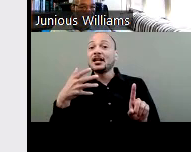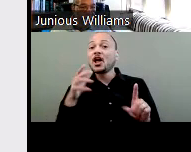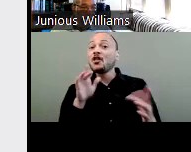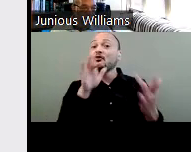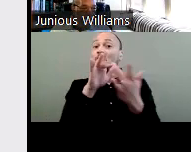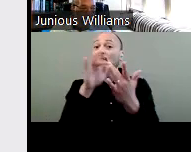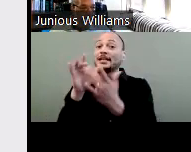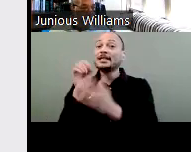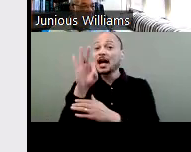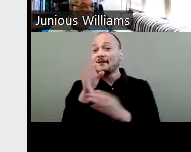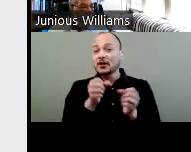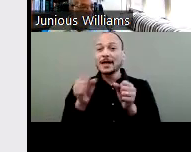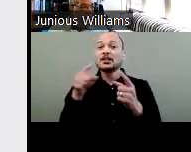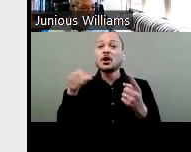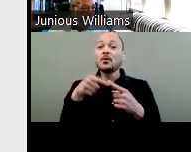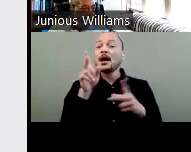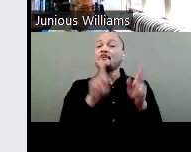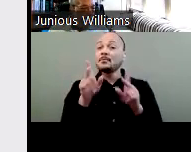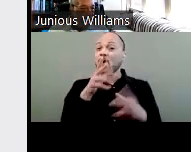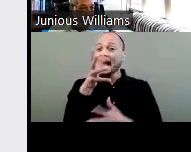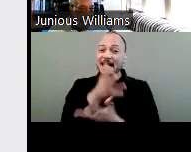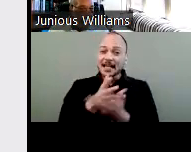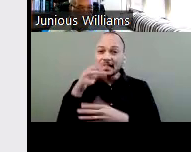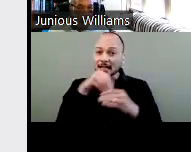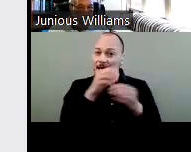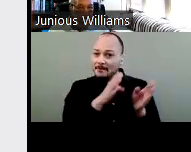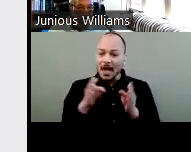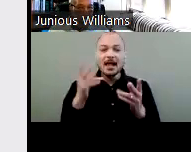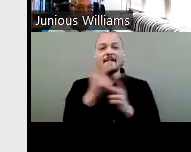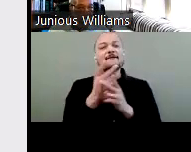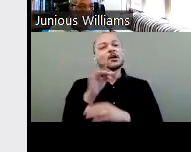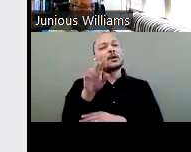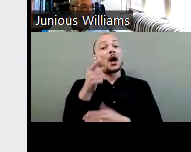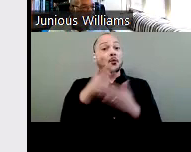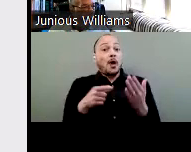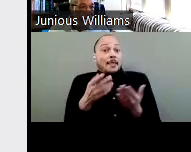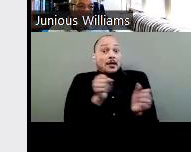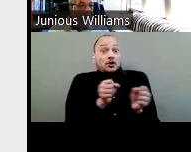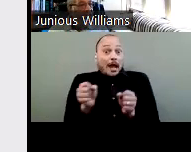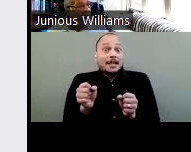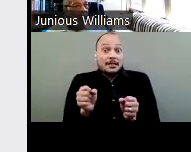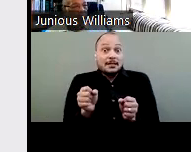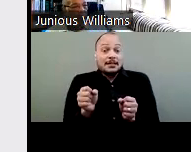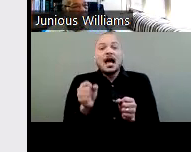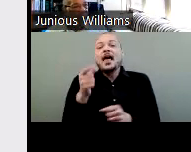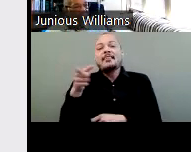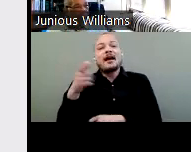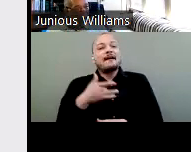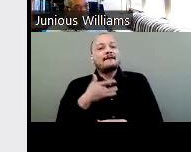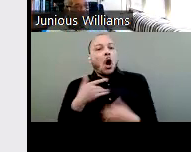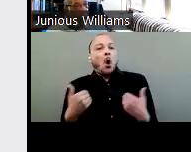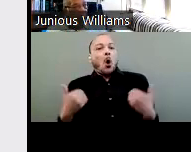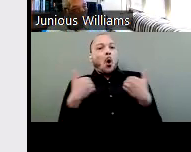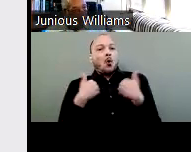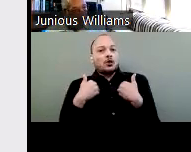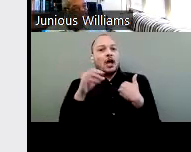When people have been engaged in planning and figuring out what the strategies are, they get a sense of ownership, and that's